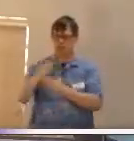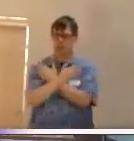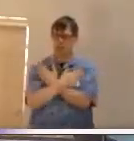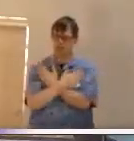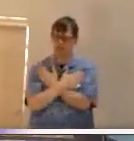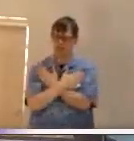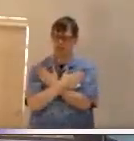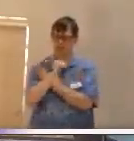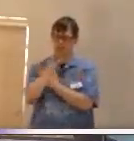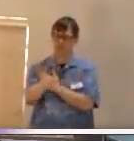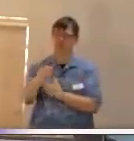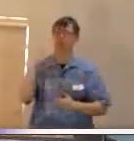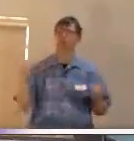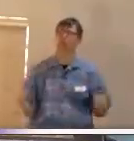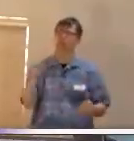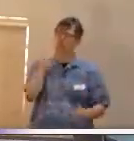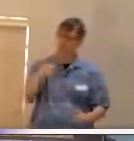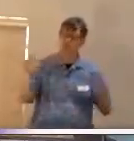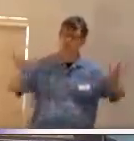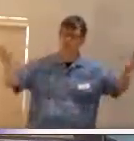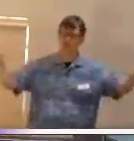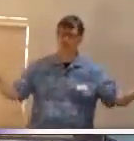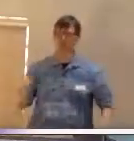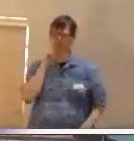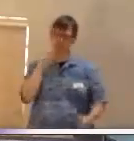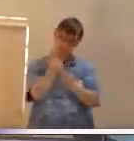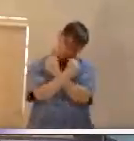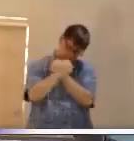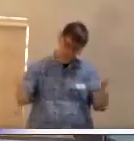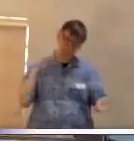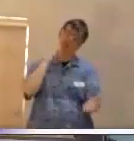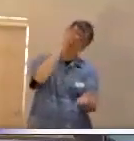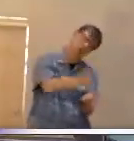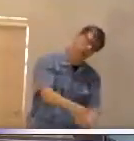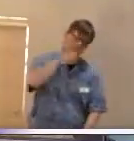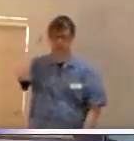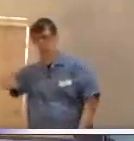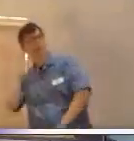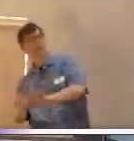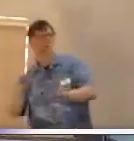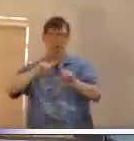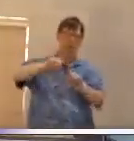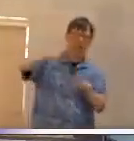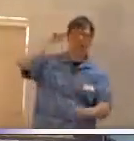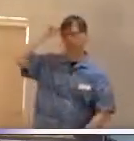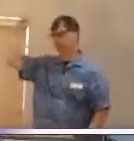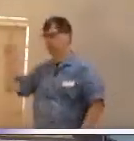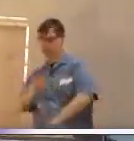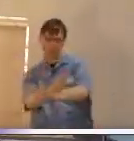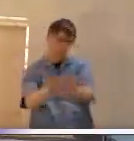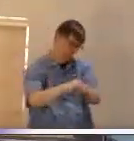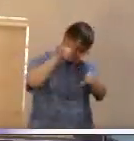you express. And I release this into the law, knowing that there's no error in thinking that can remove it, that it